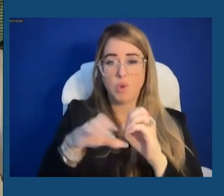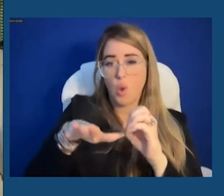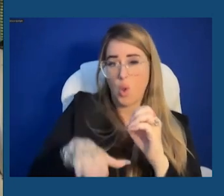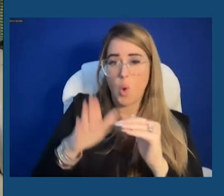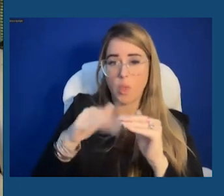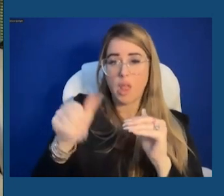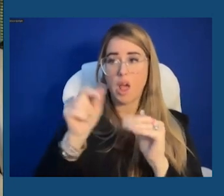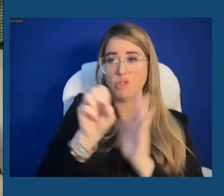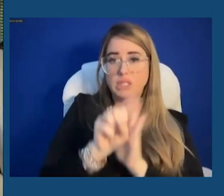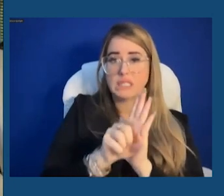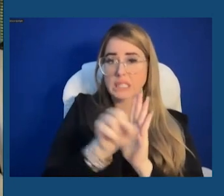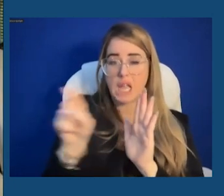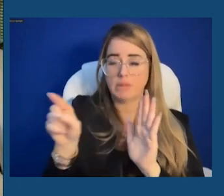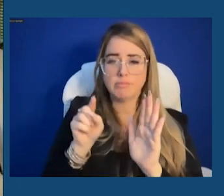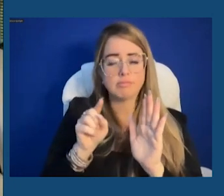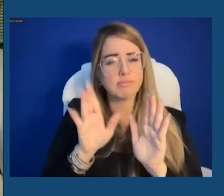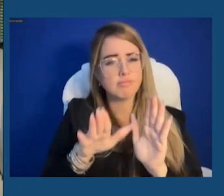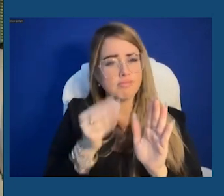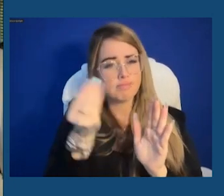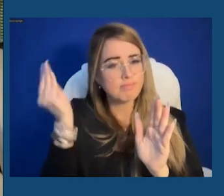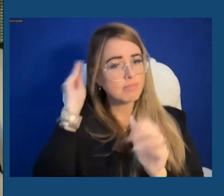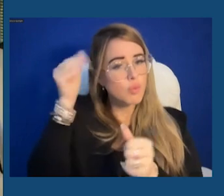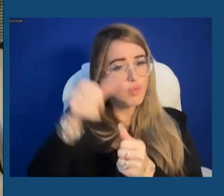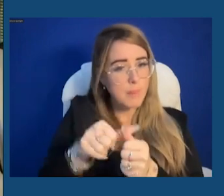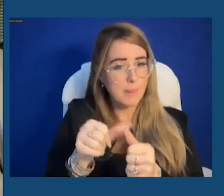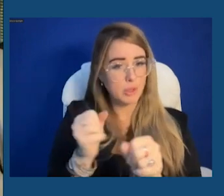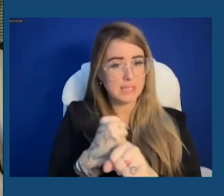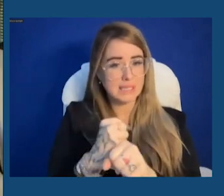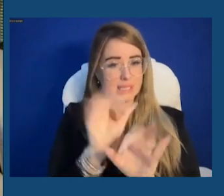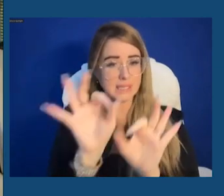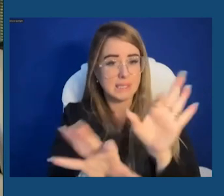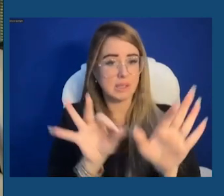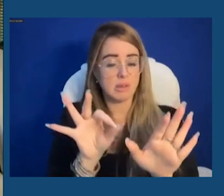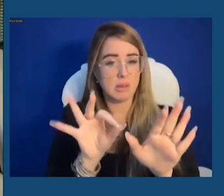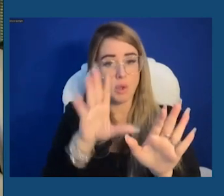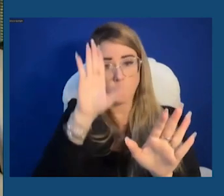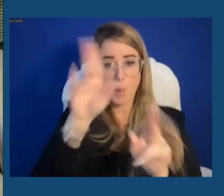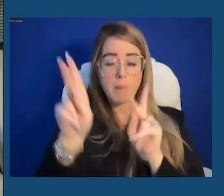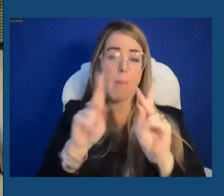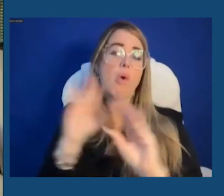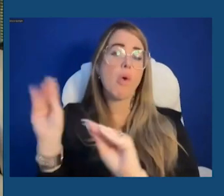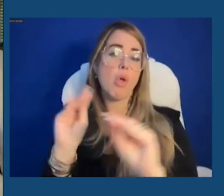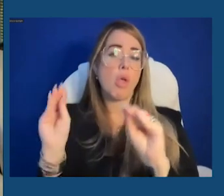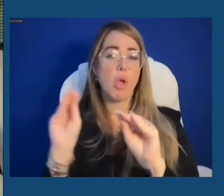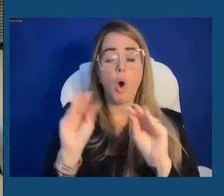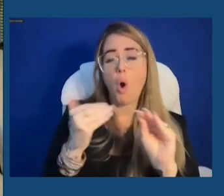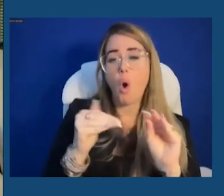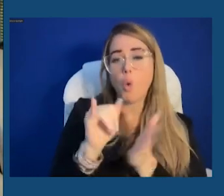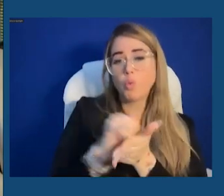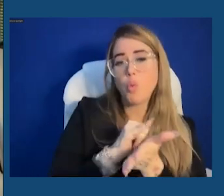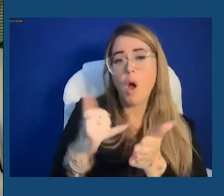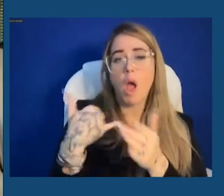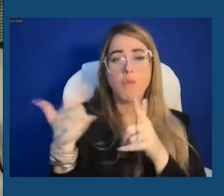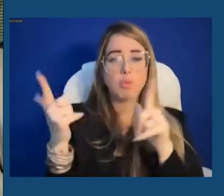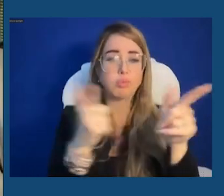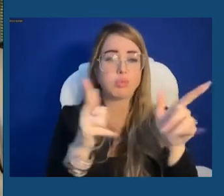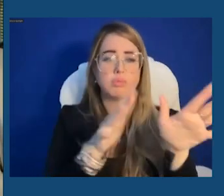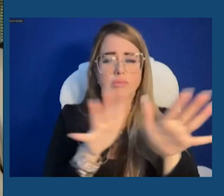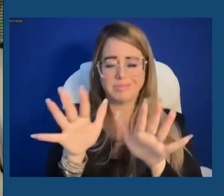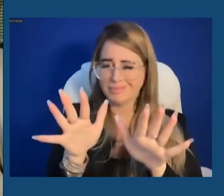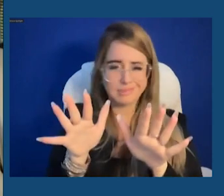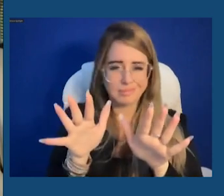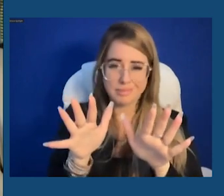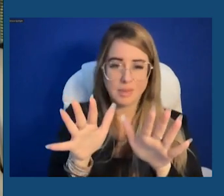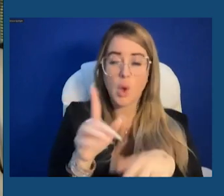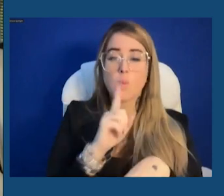to remember these statistics, because the narrative that's out there is this is not the case. So facts will always drive where